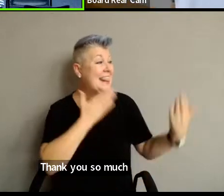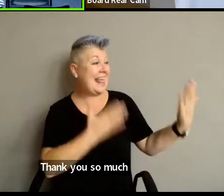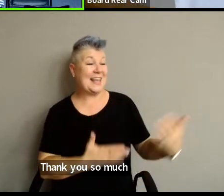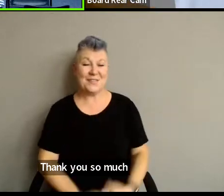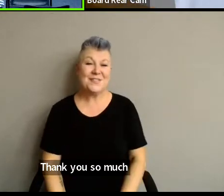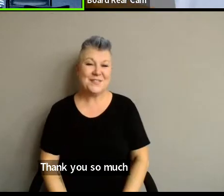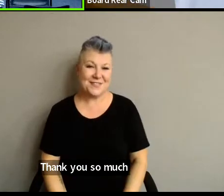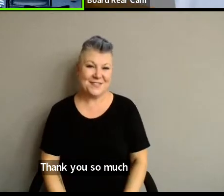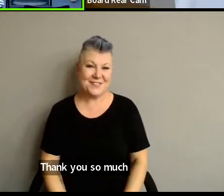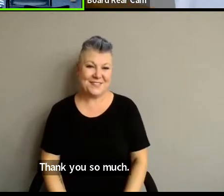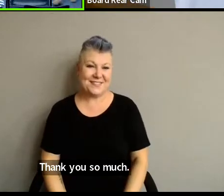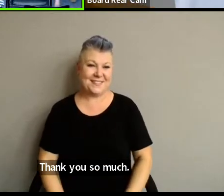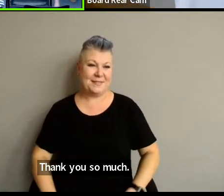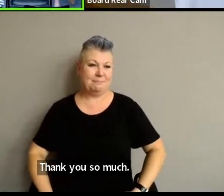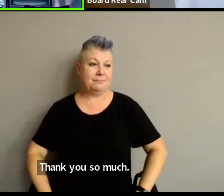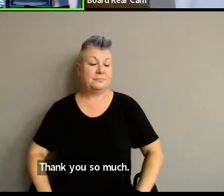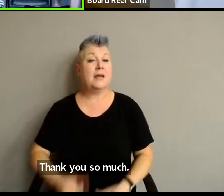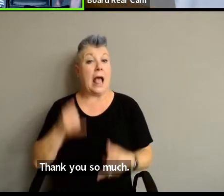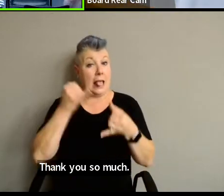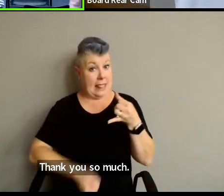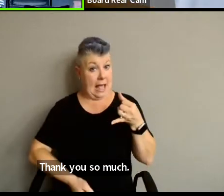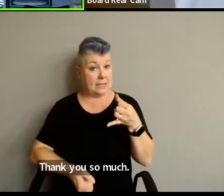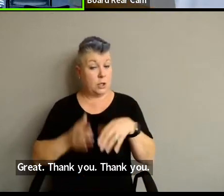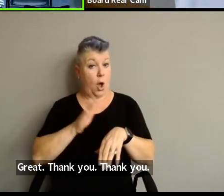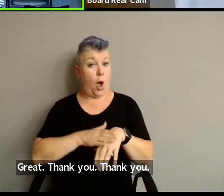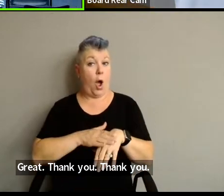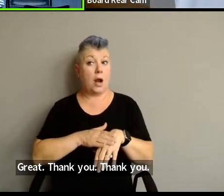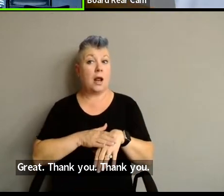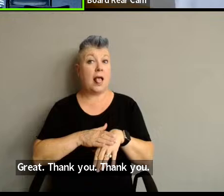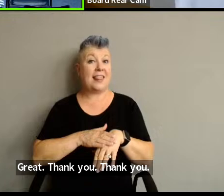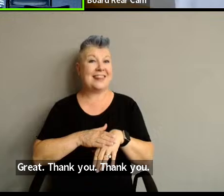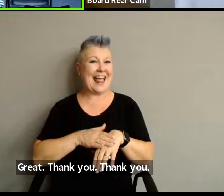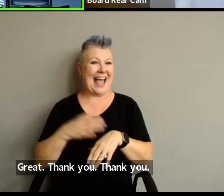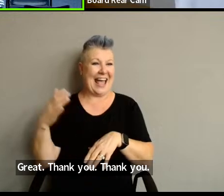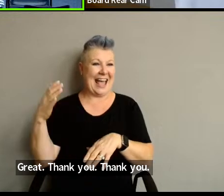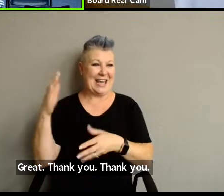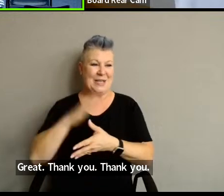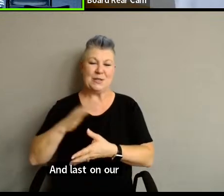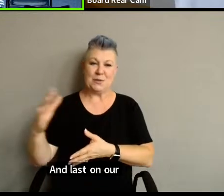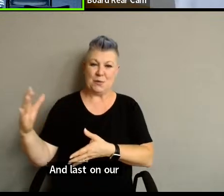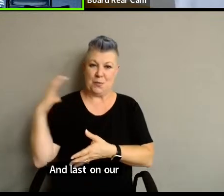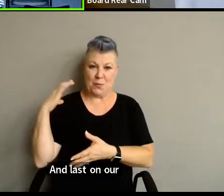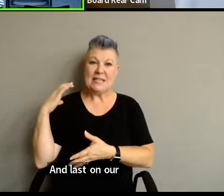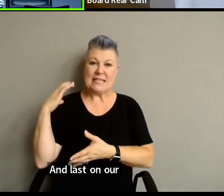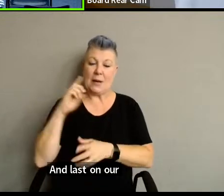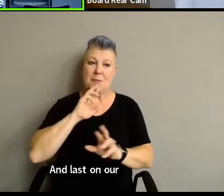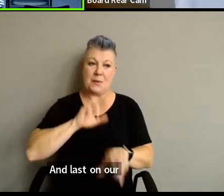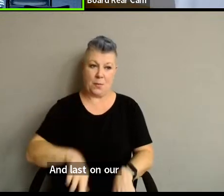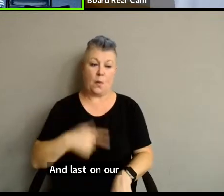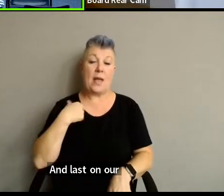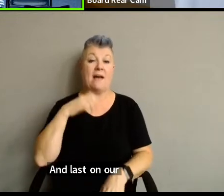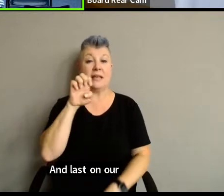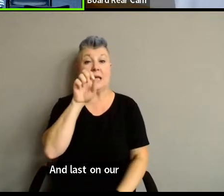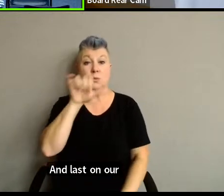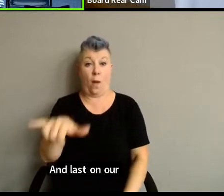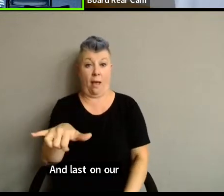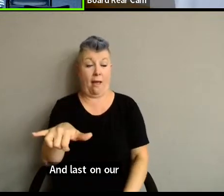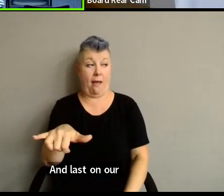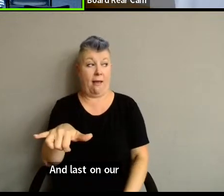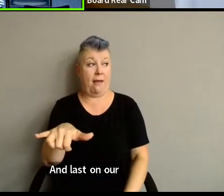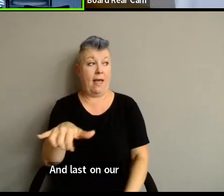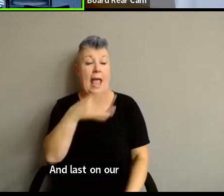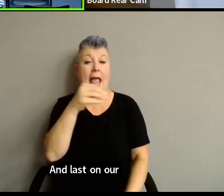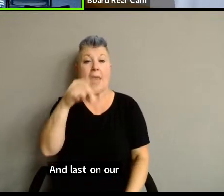Thank you. And last on our superintendent report, 5.03, we have the extended school year, otherwise known as ESY, and the